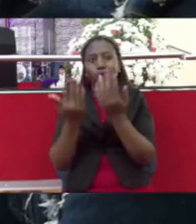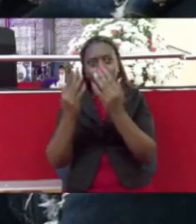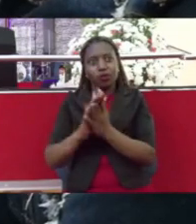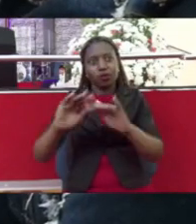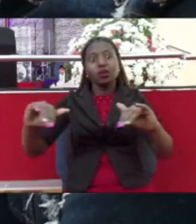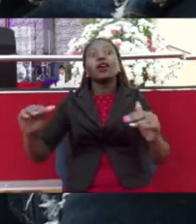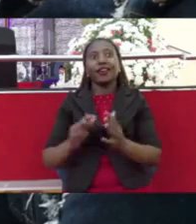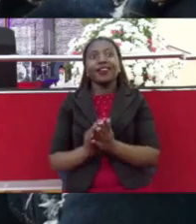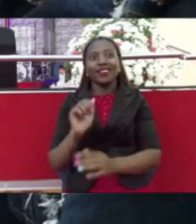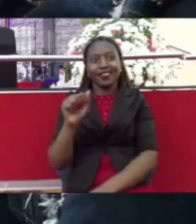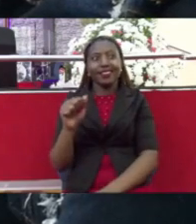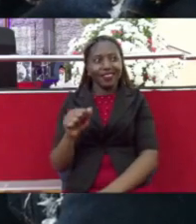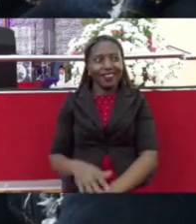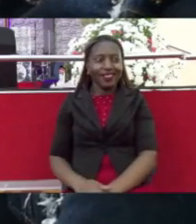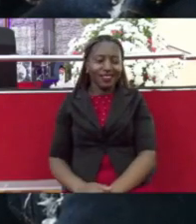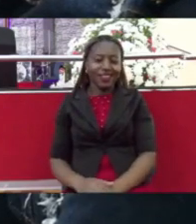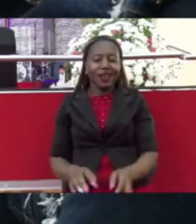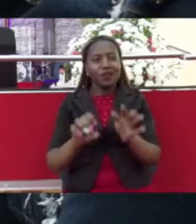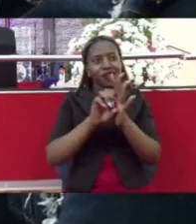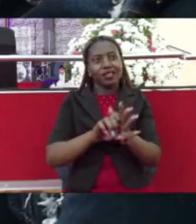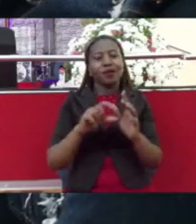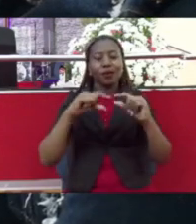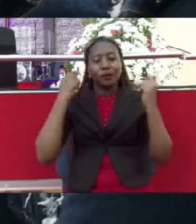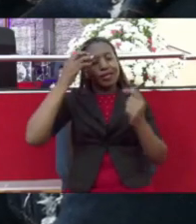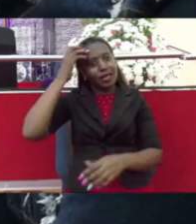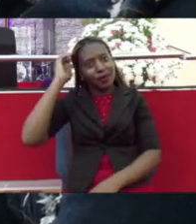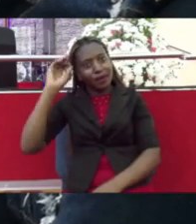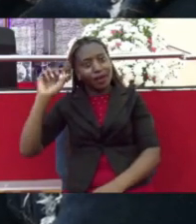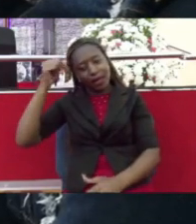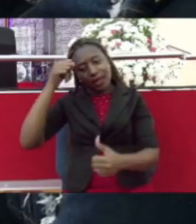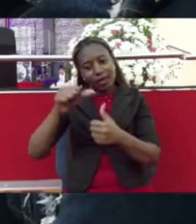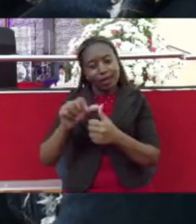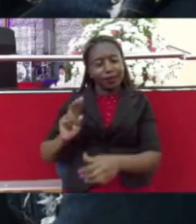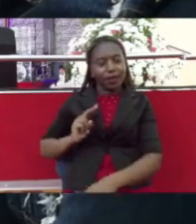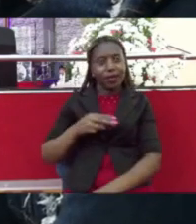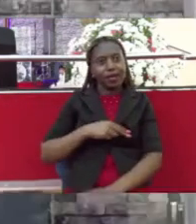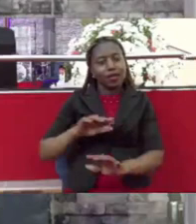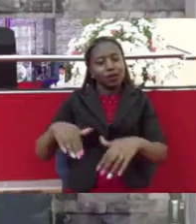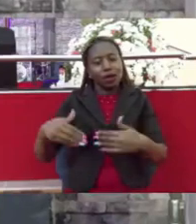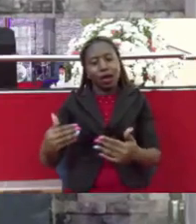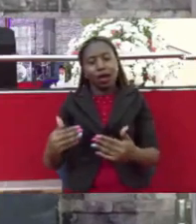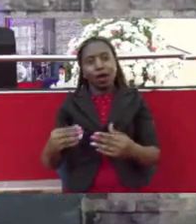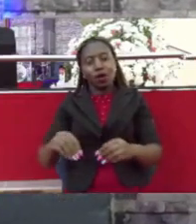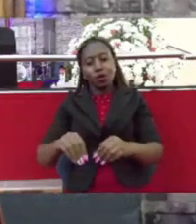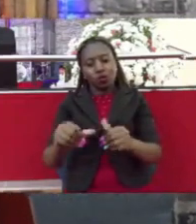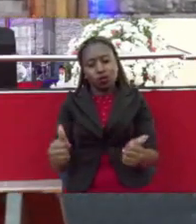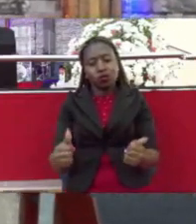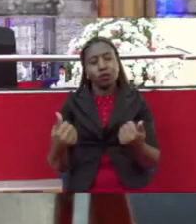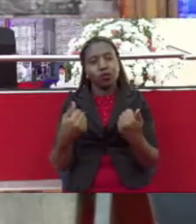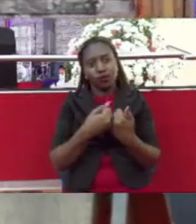mountains. Mchungaji Kibera akitukumbusha kuweza kufikiria kuhusu kudidimiza zile milima. We know how we harvest beans. Tunajua